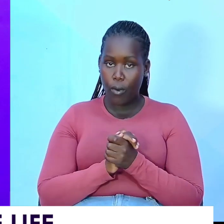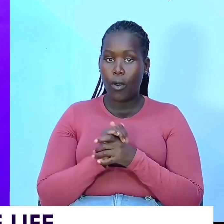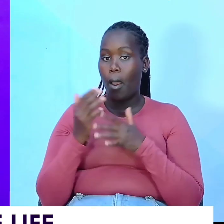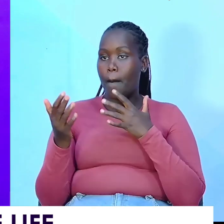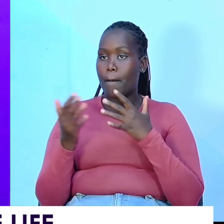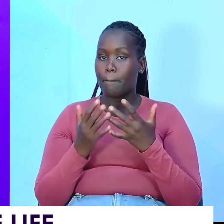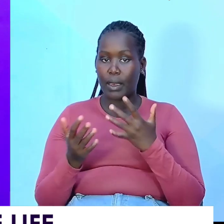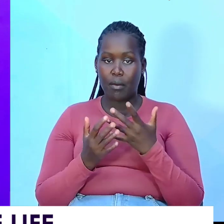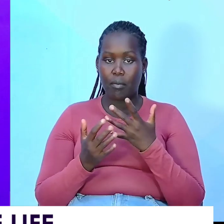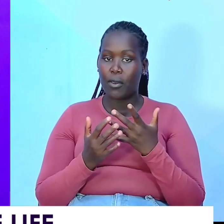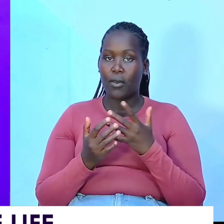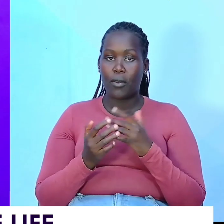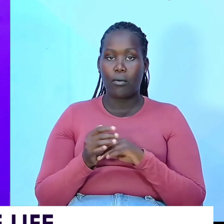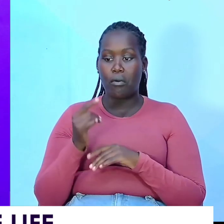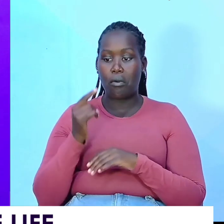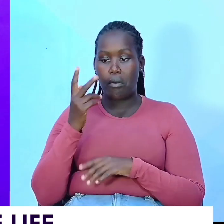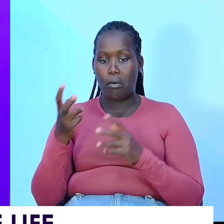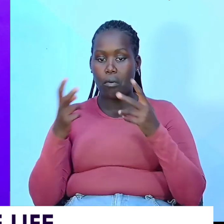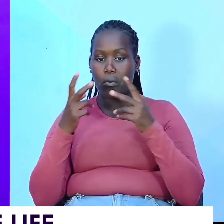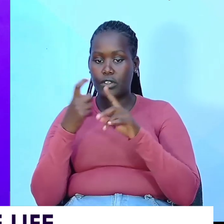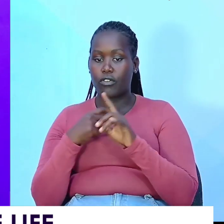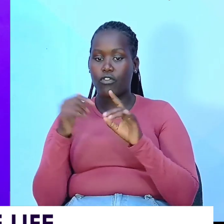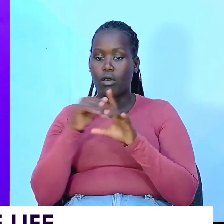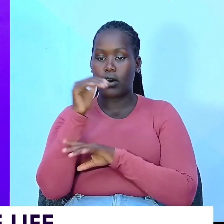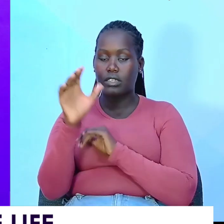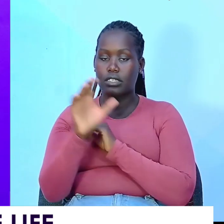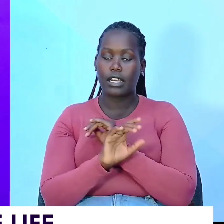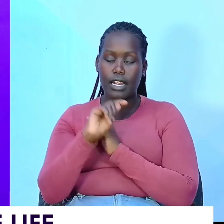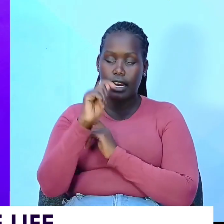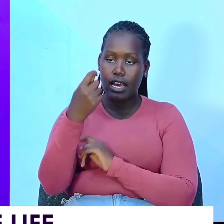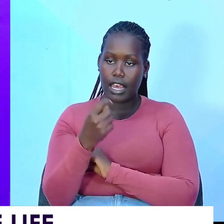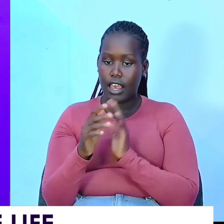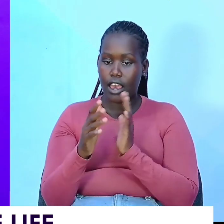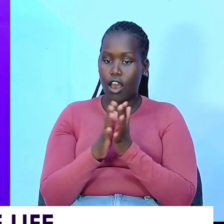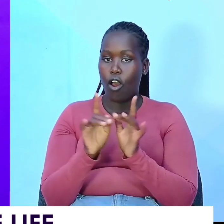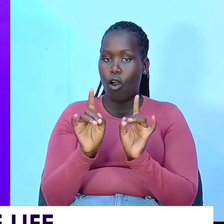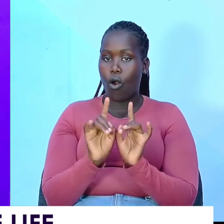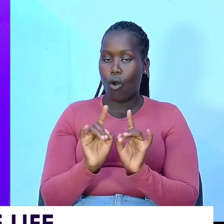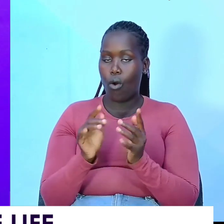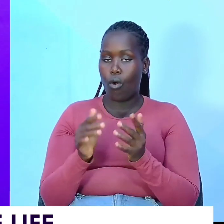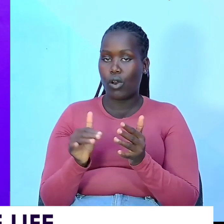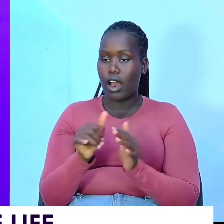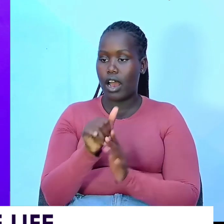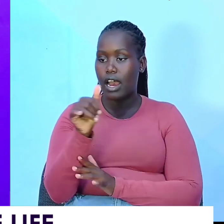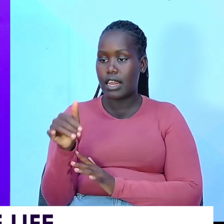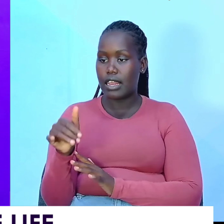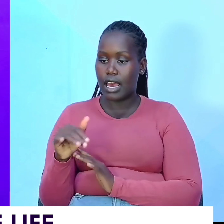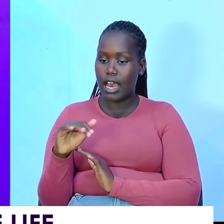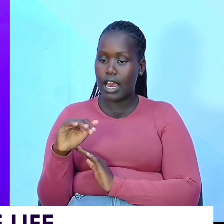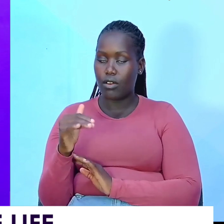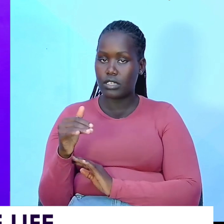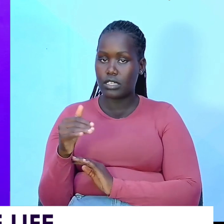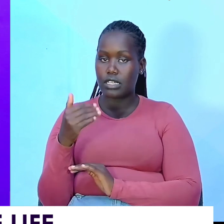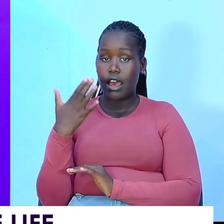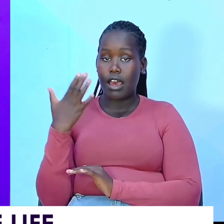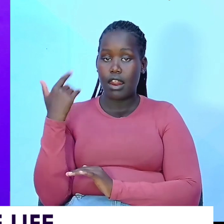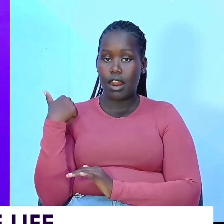of Kenya, or you may be watching this from other countries. True. Our number is very simple,